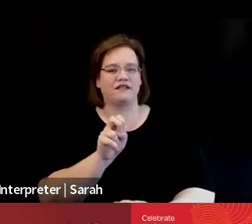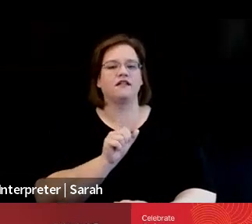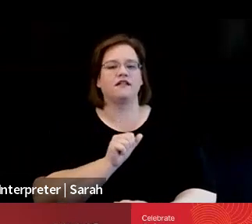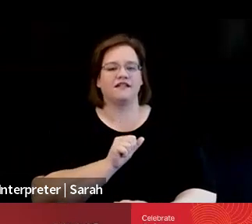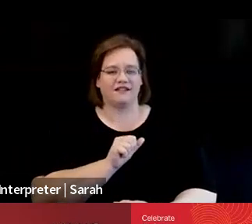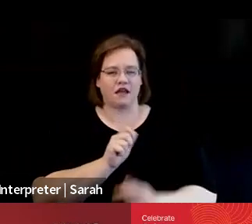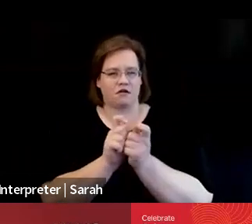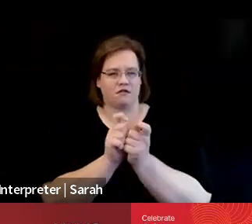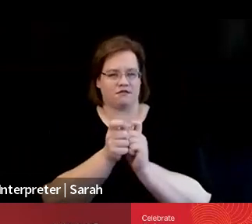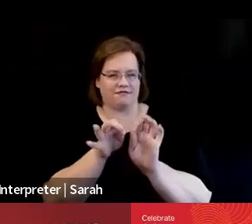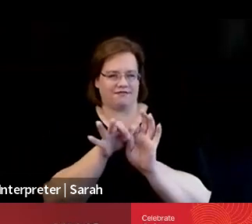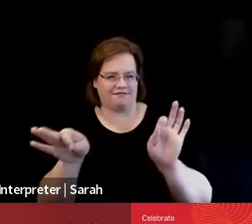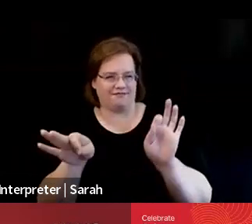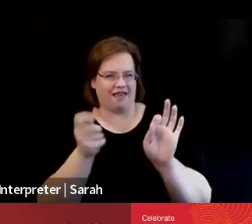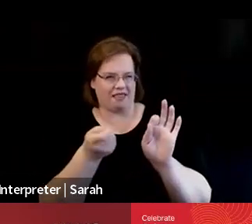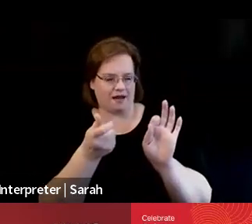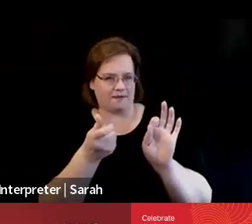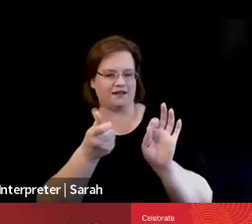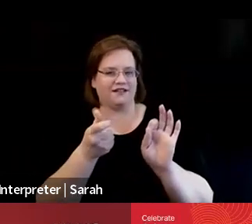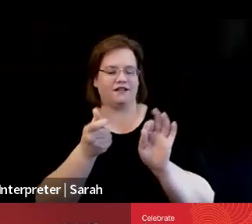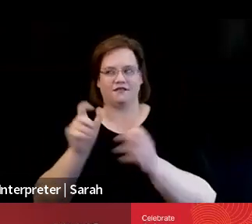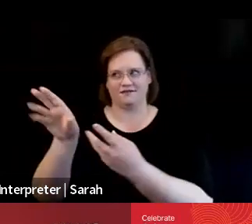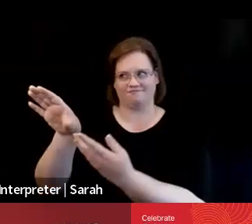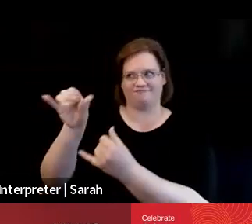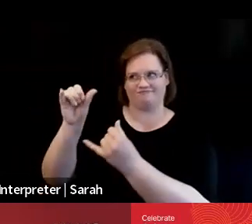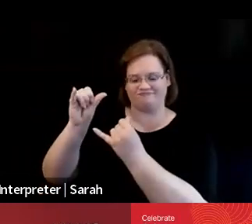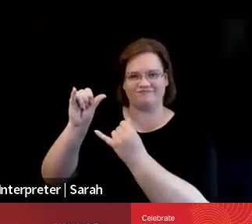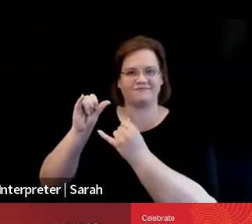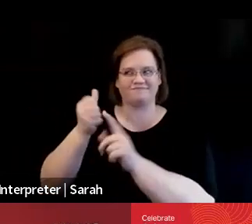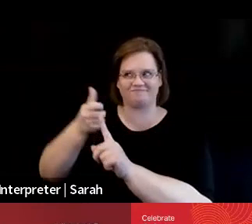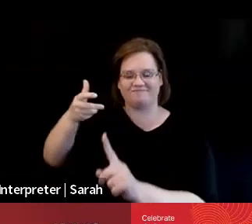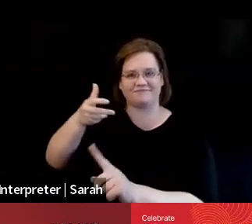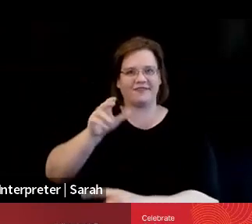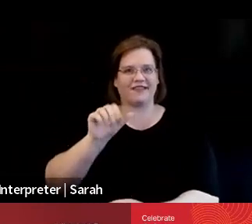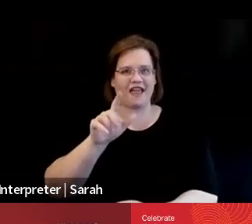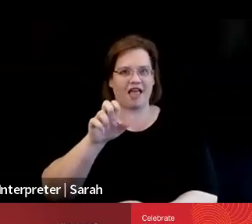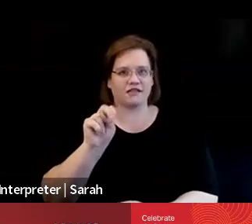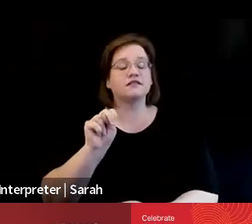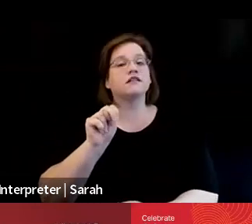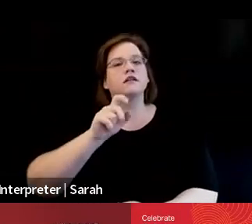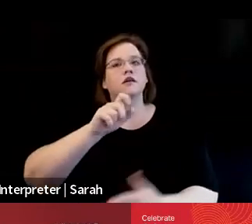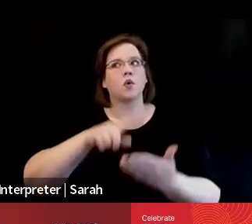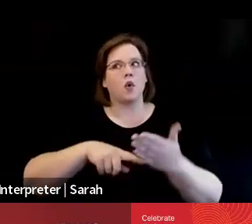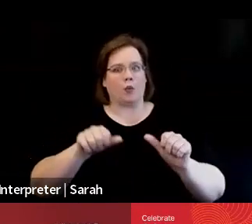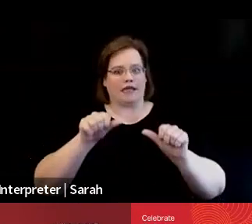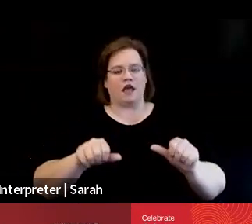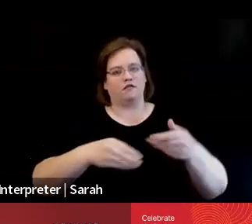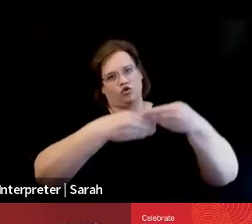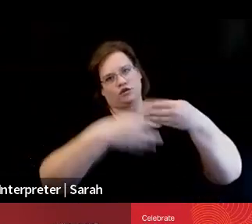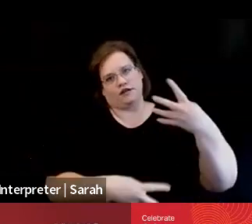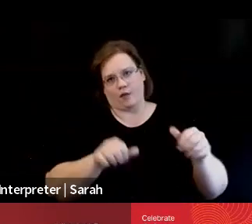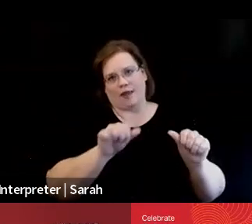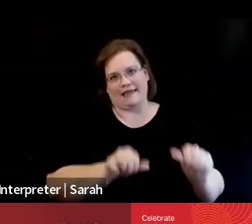shape that question just a little bit to build off of what Alison said. Not in terms of kind of what we can do, because I think there's a ton that we can do,